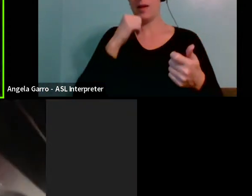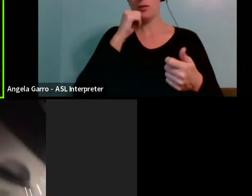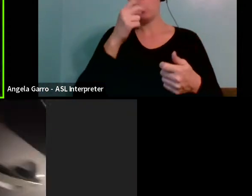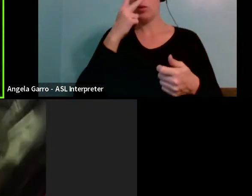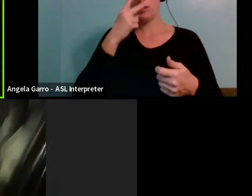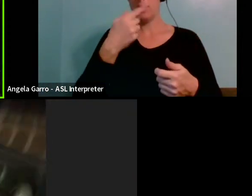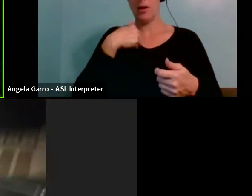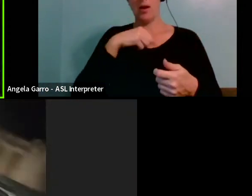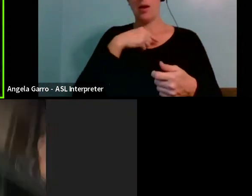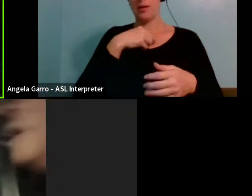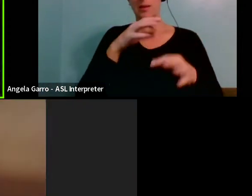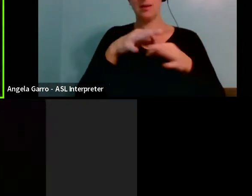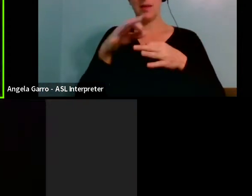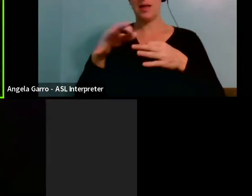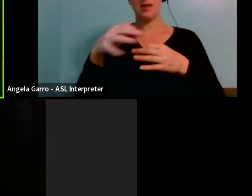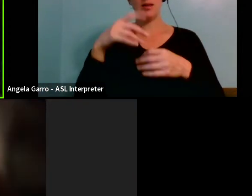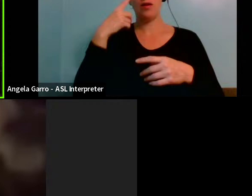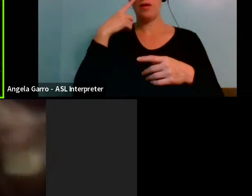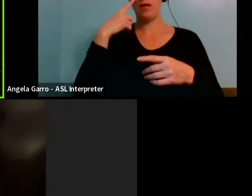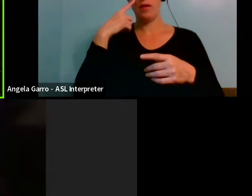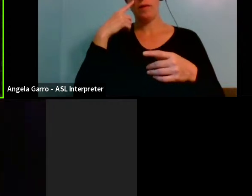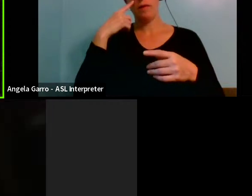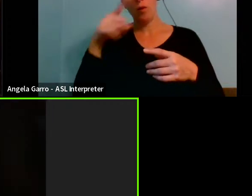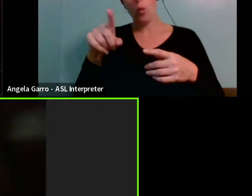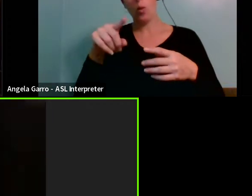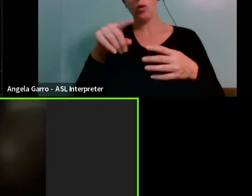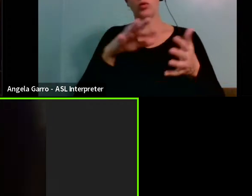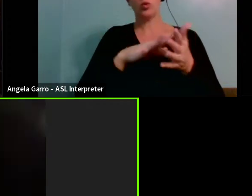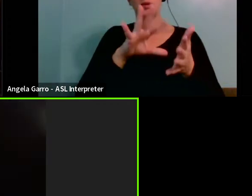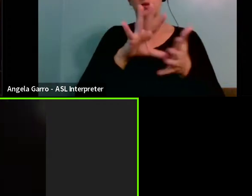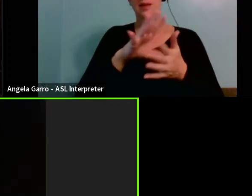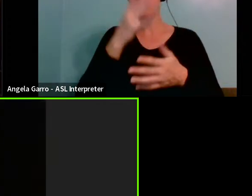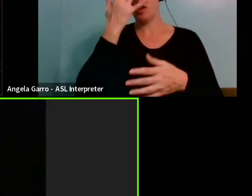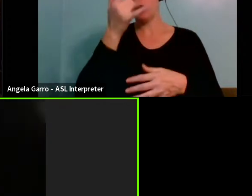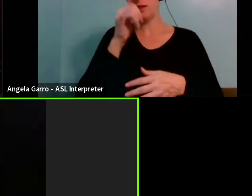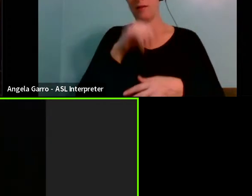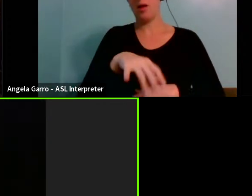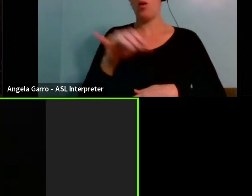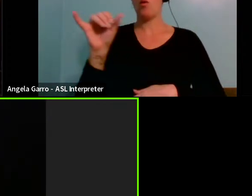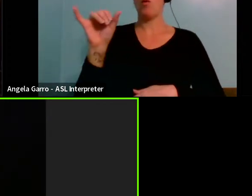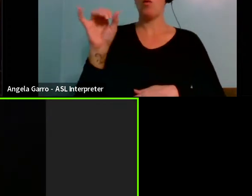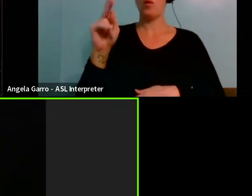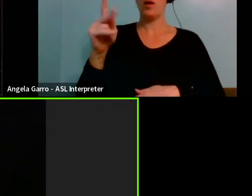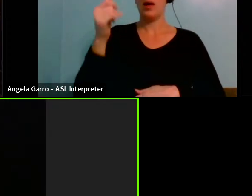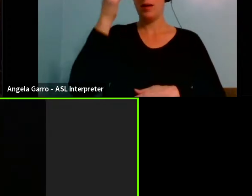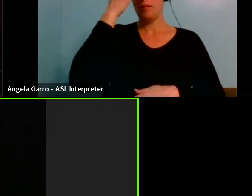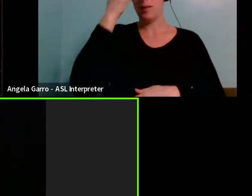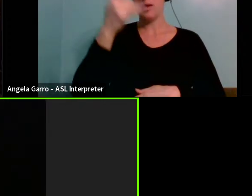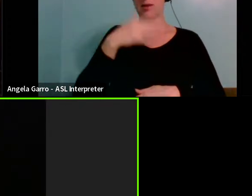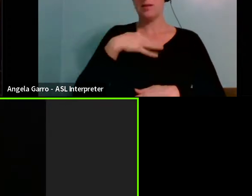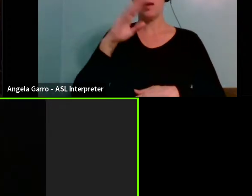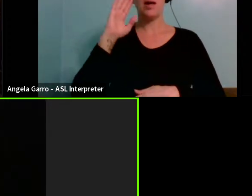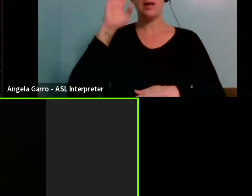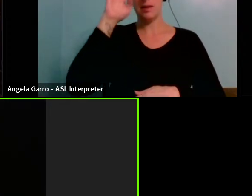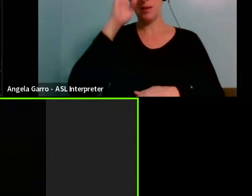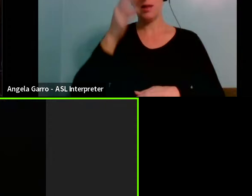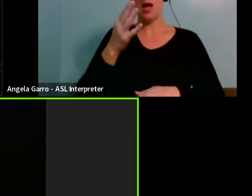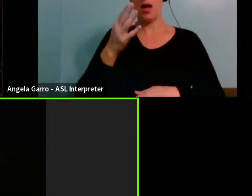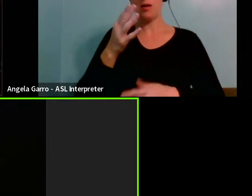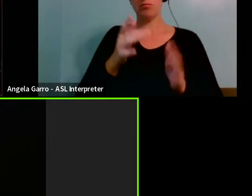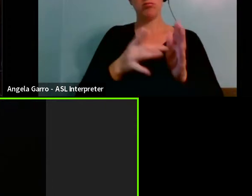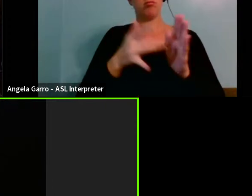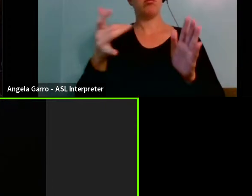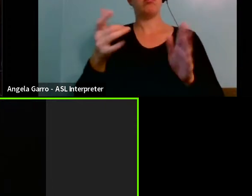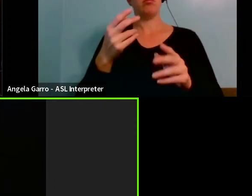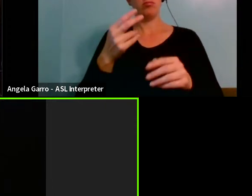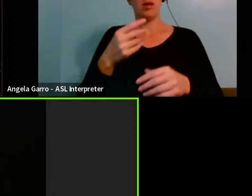for juniors or seniors because of that. Oh, okay. Oh, okay. Yeah, because my son took advantage of it, and I think